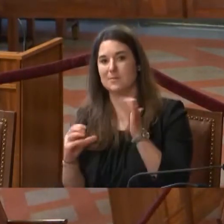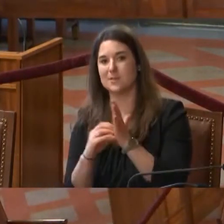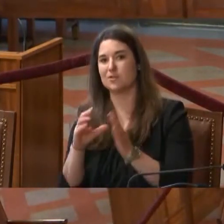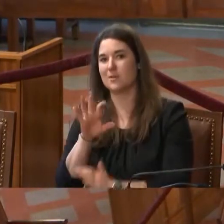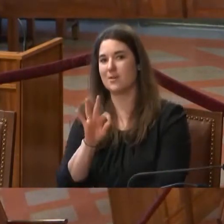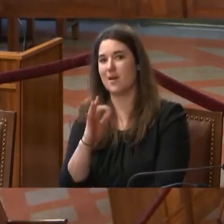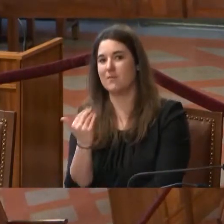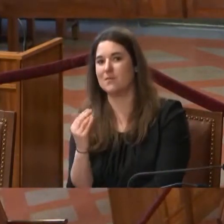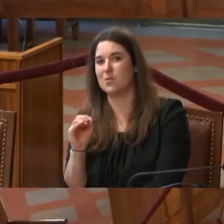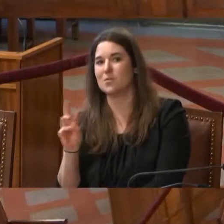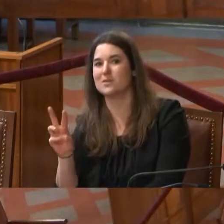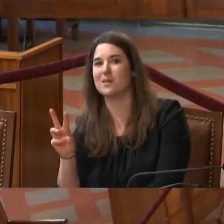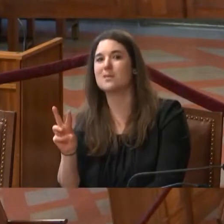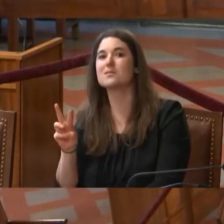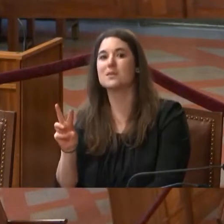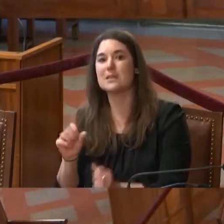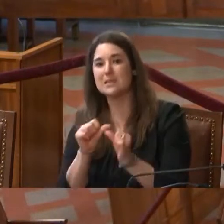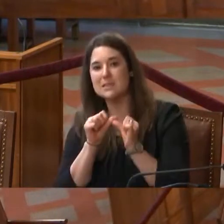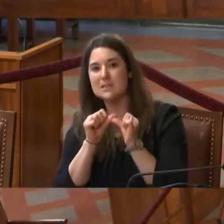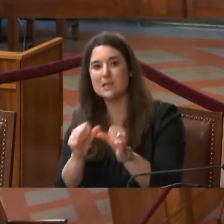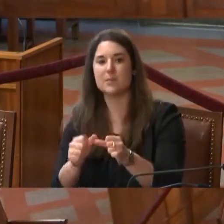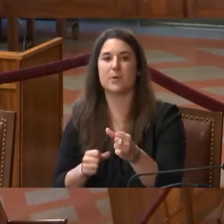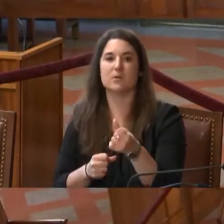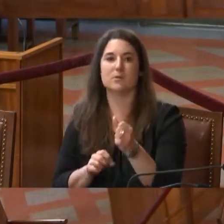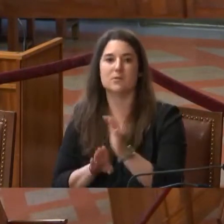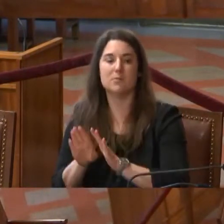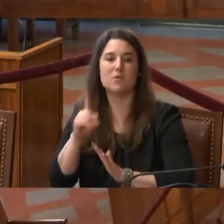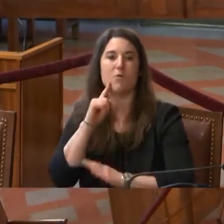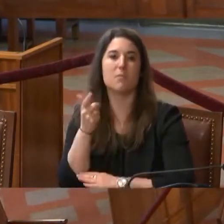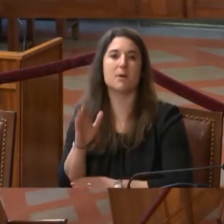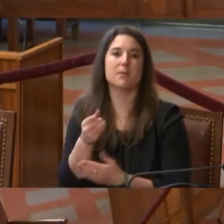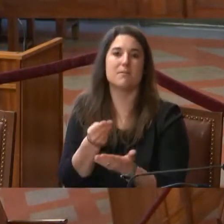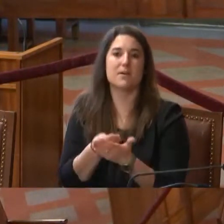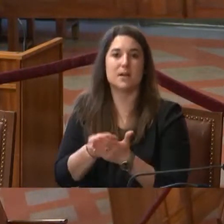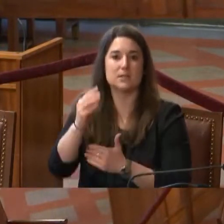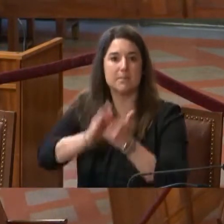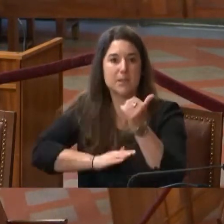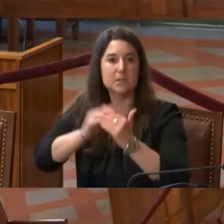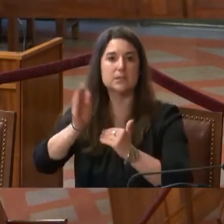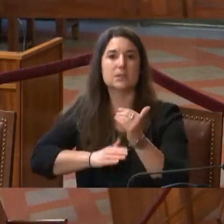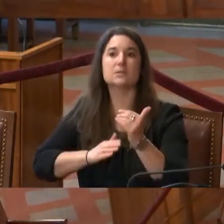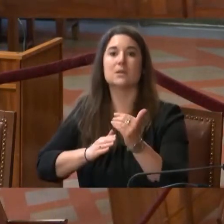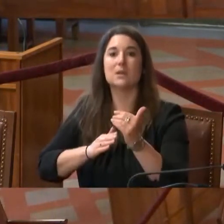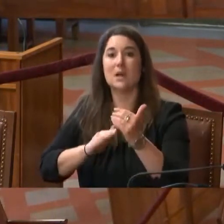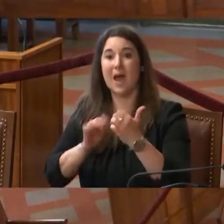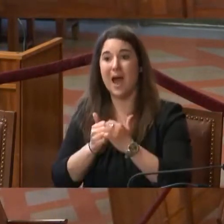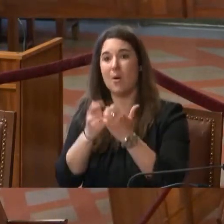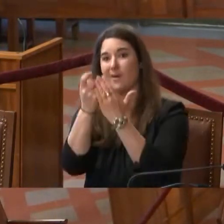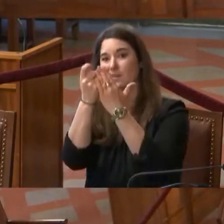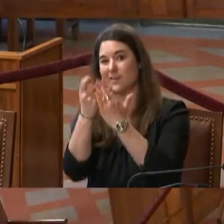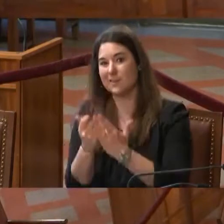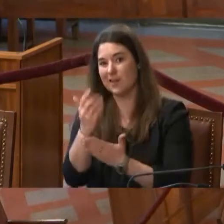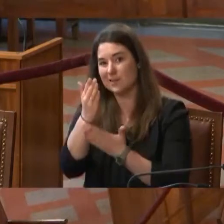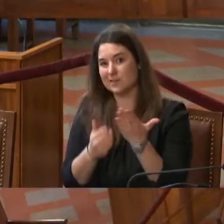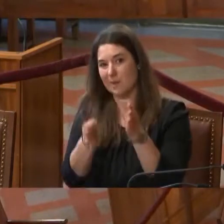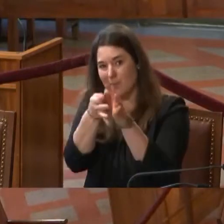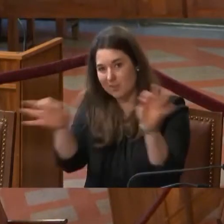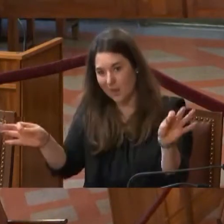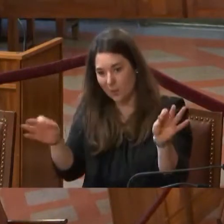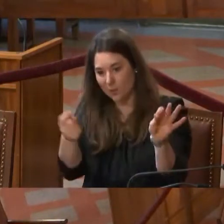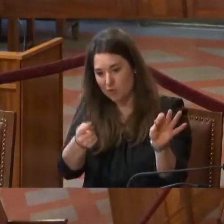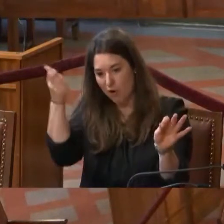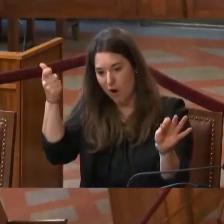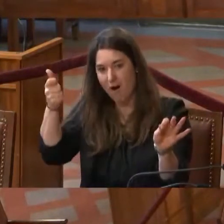91506, Sustainable Development for Publicly Financed Buildings by deleting certain language and adding a